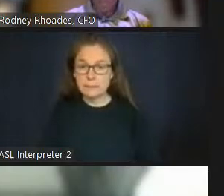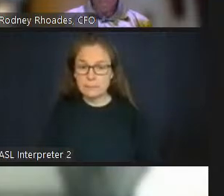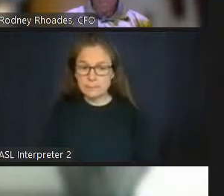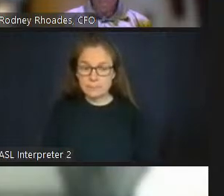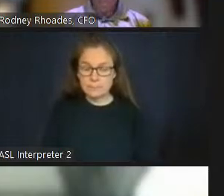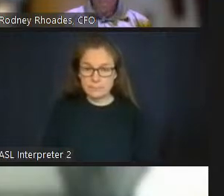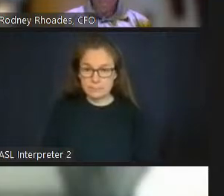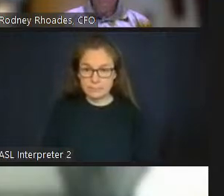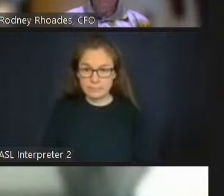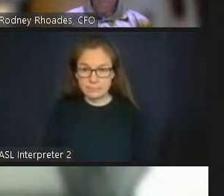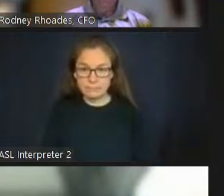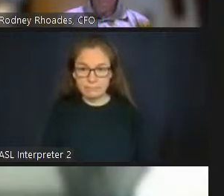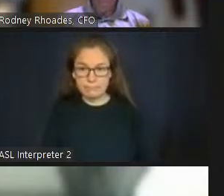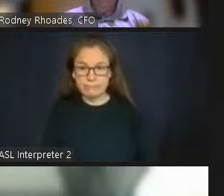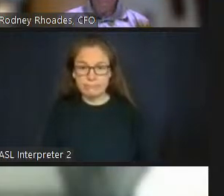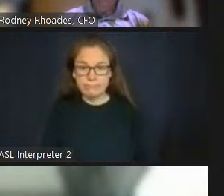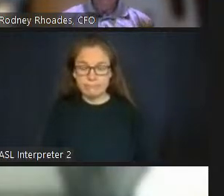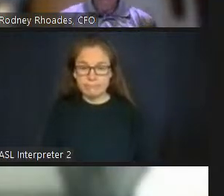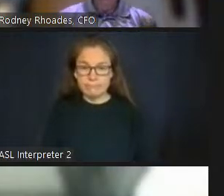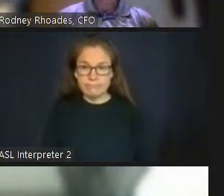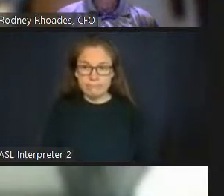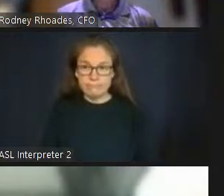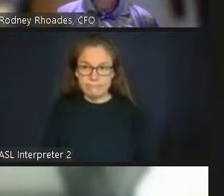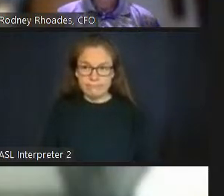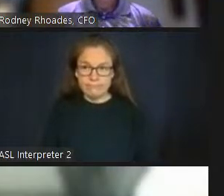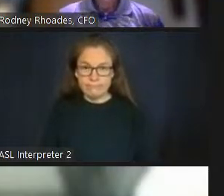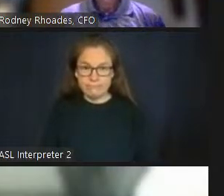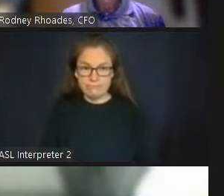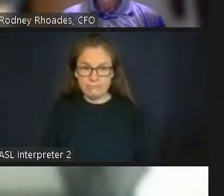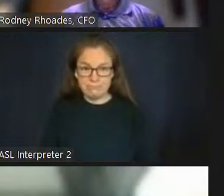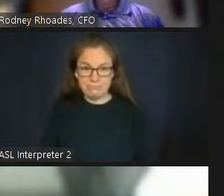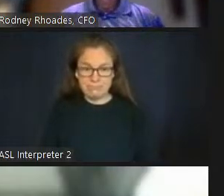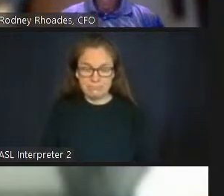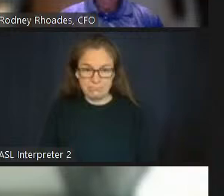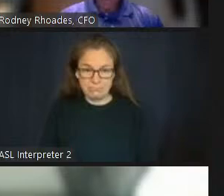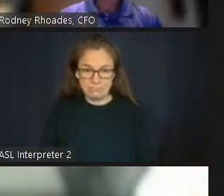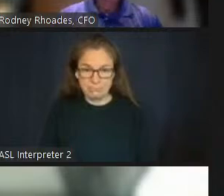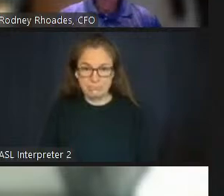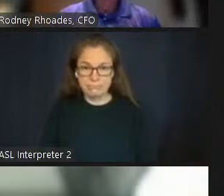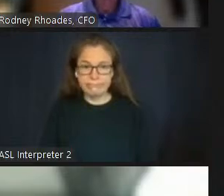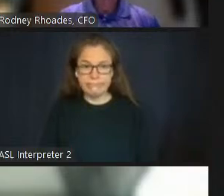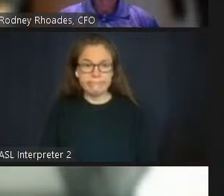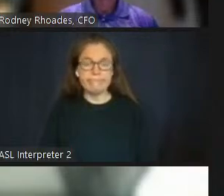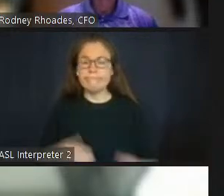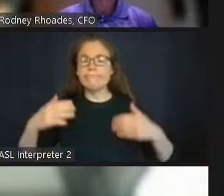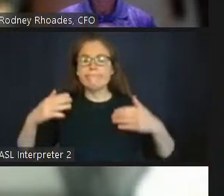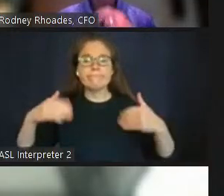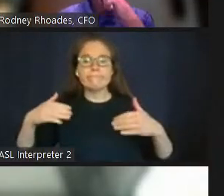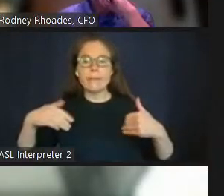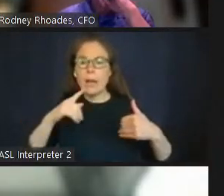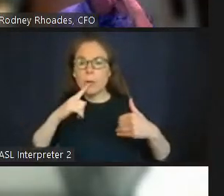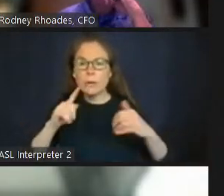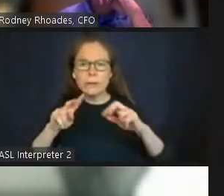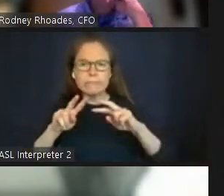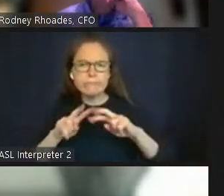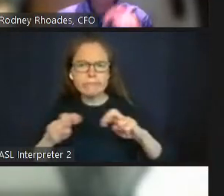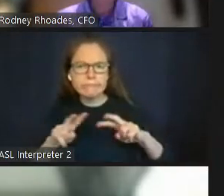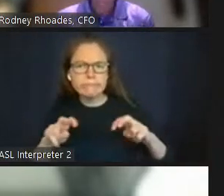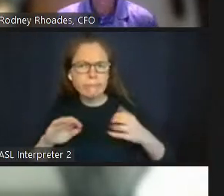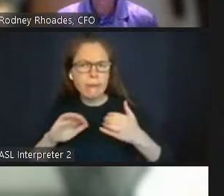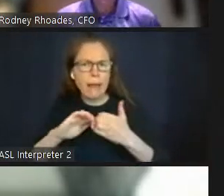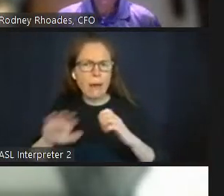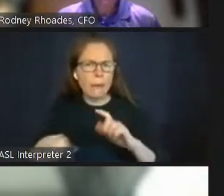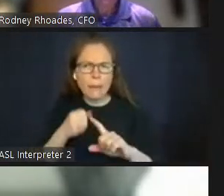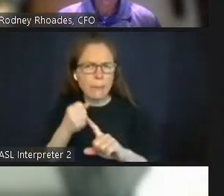And we did not aggregate the actual budgetary impact of that bilingual pay